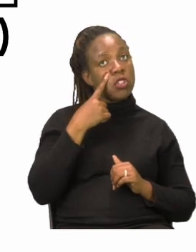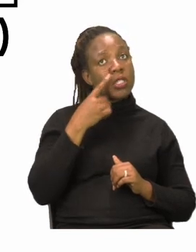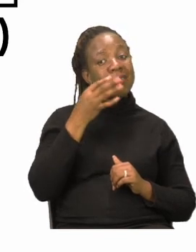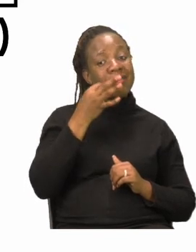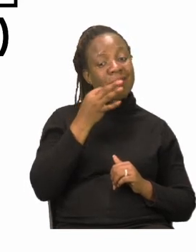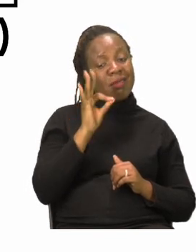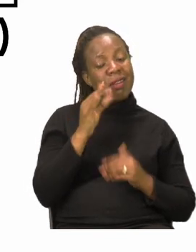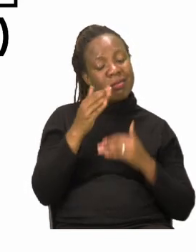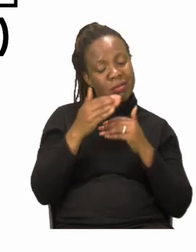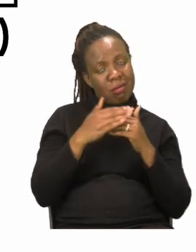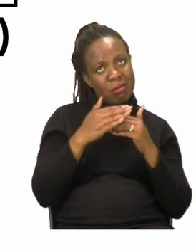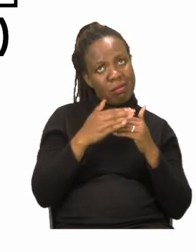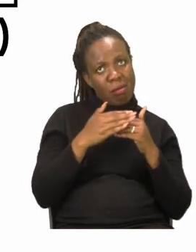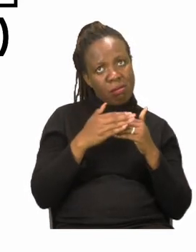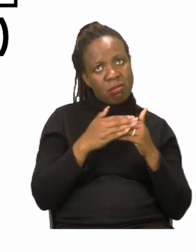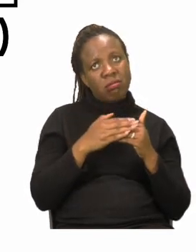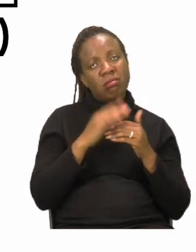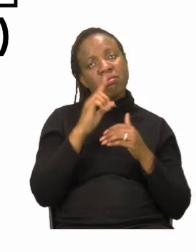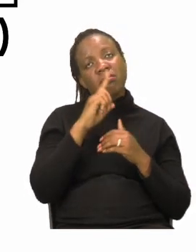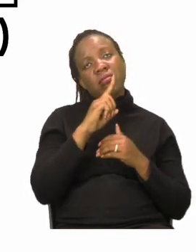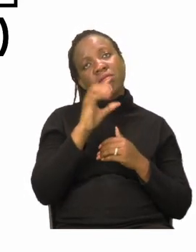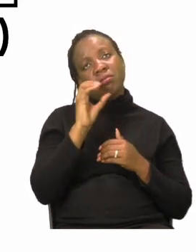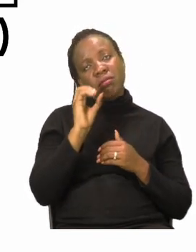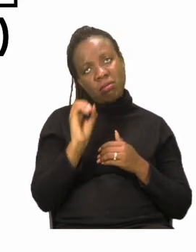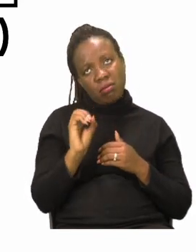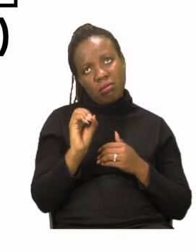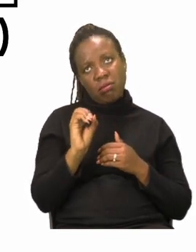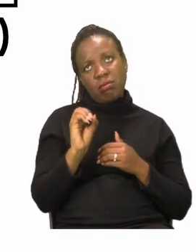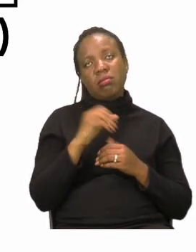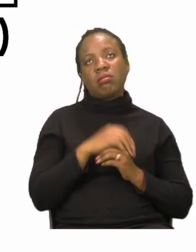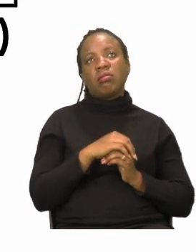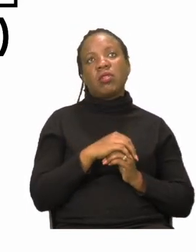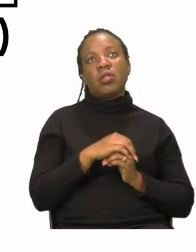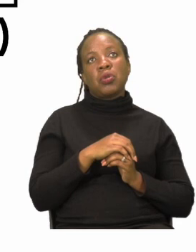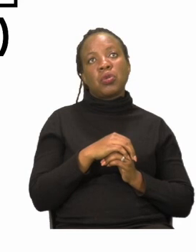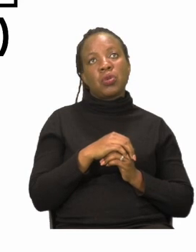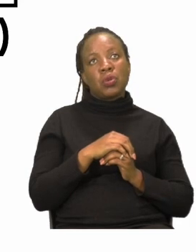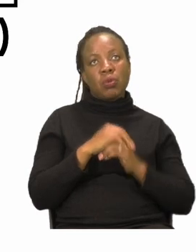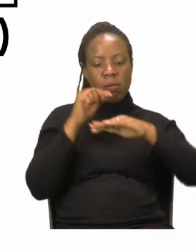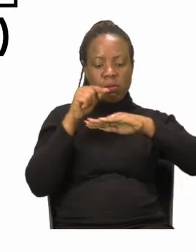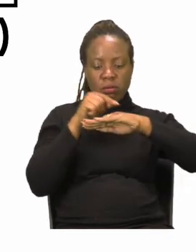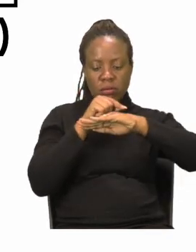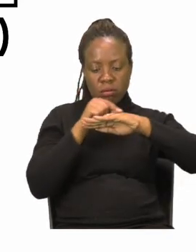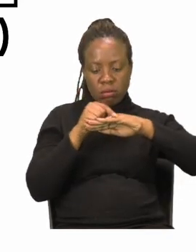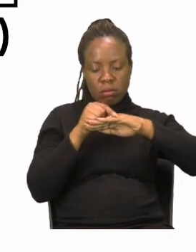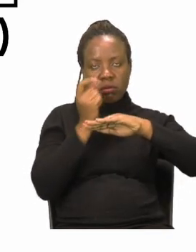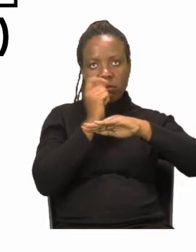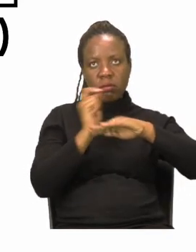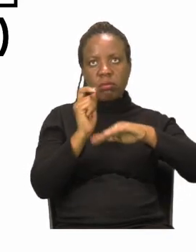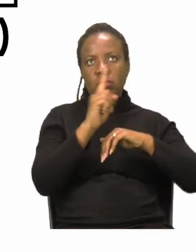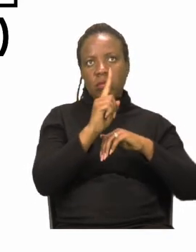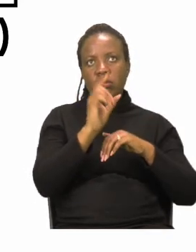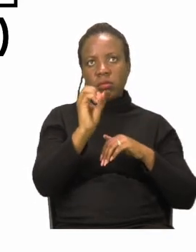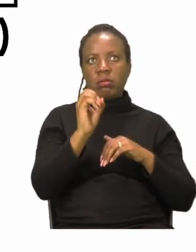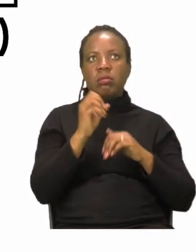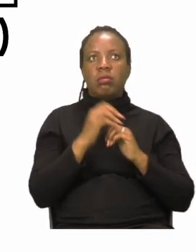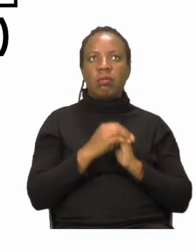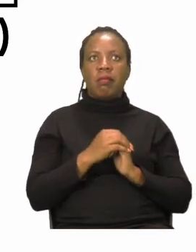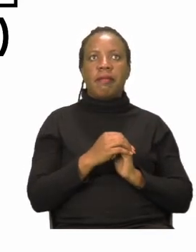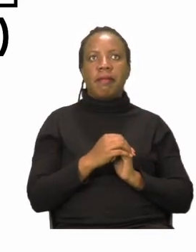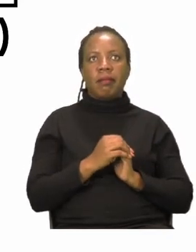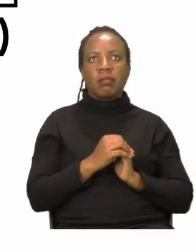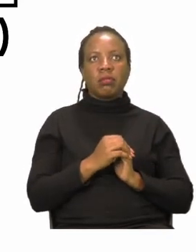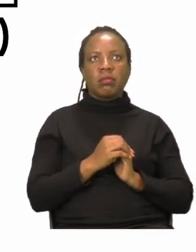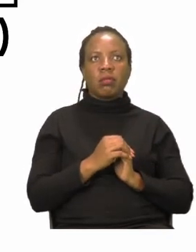given to you. 9 is closer to the number 10. Now, I